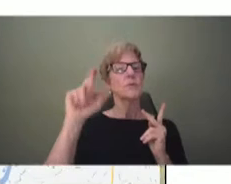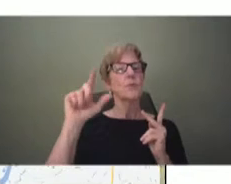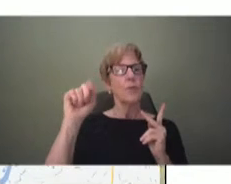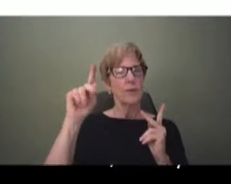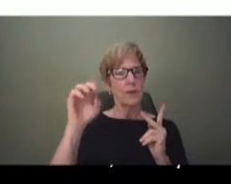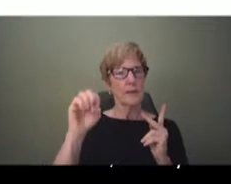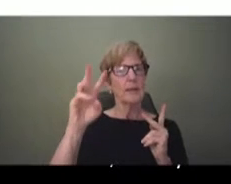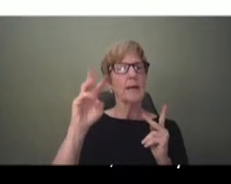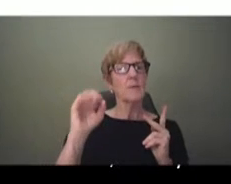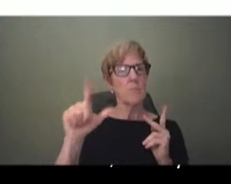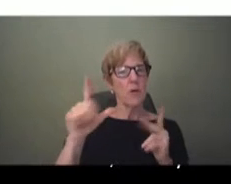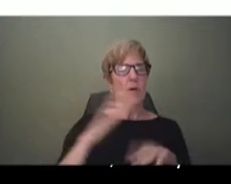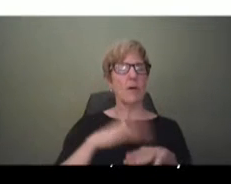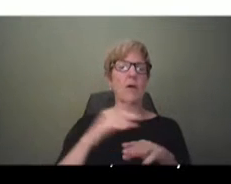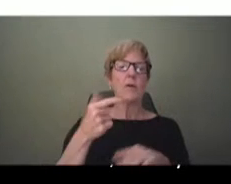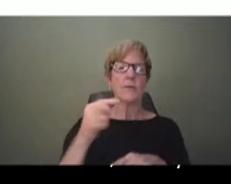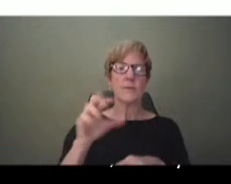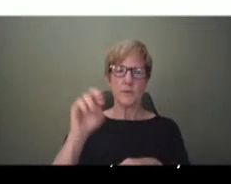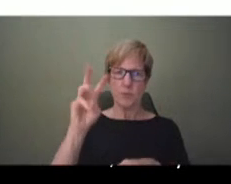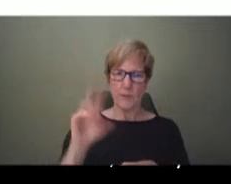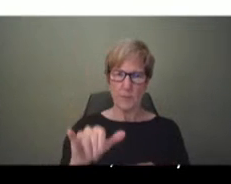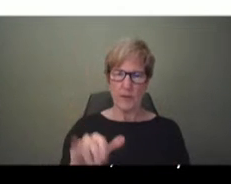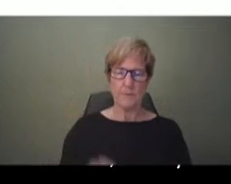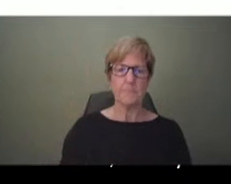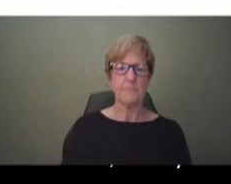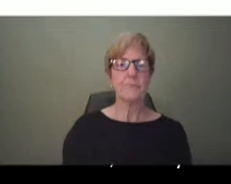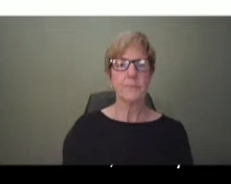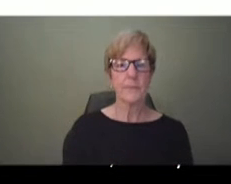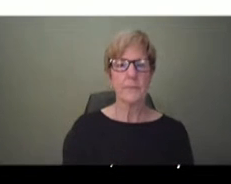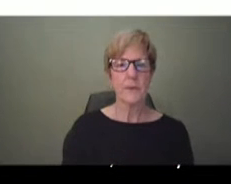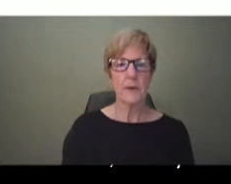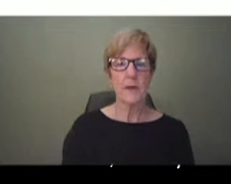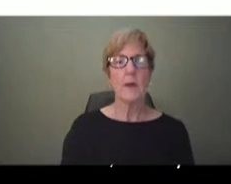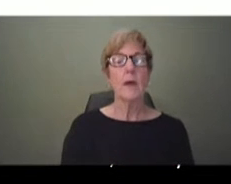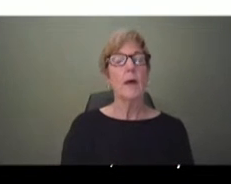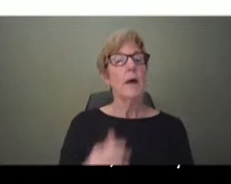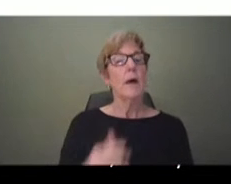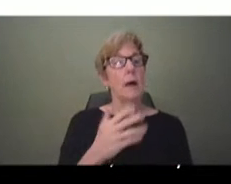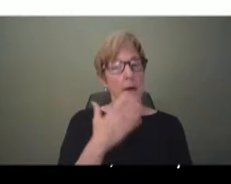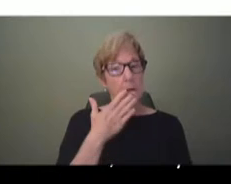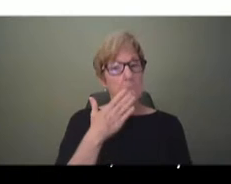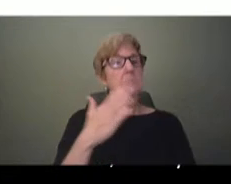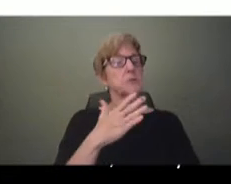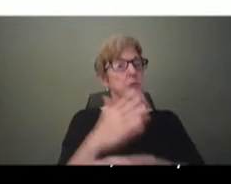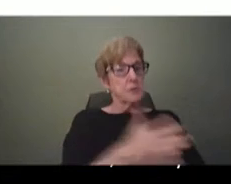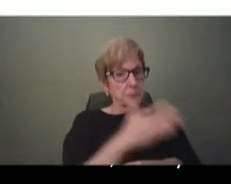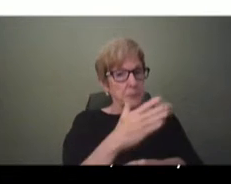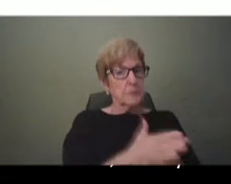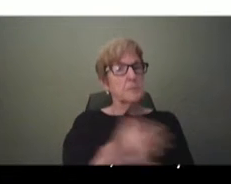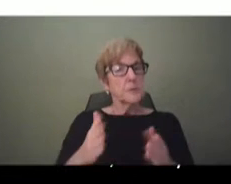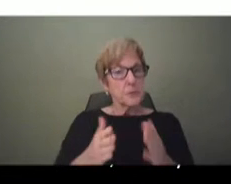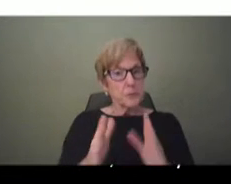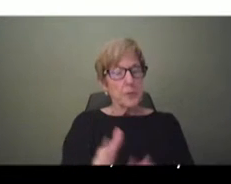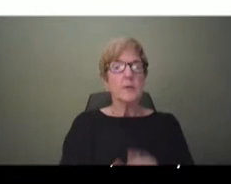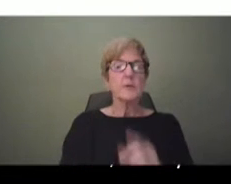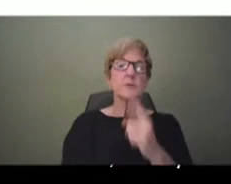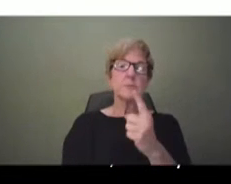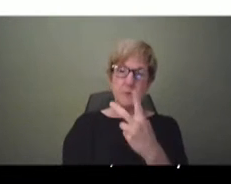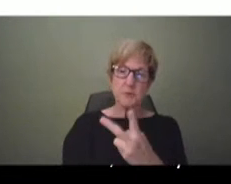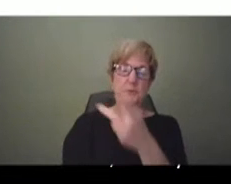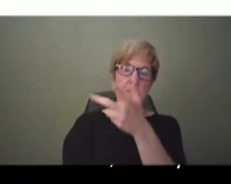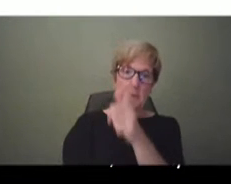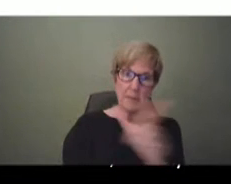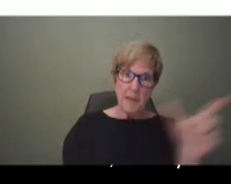Greenway system there are a a l a good number of roadway improvements two left turn Lanes one for the site and one to